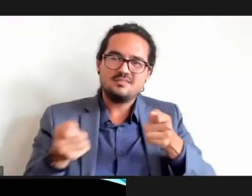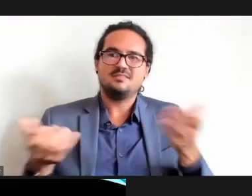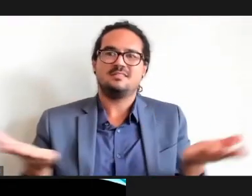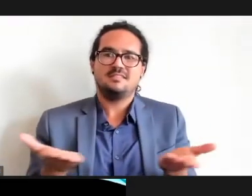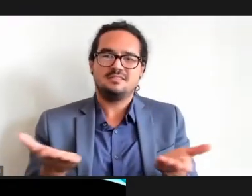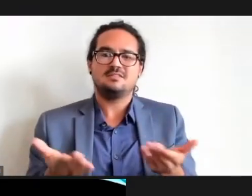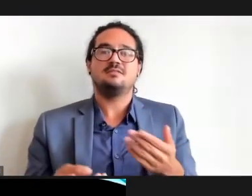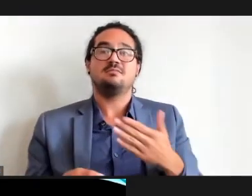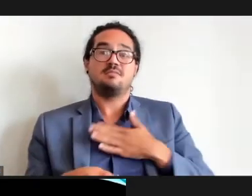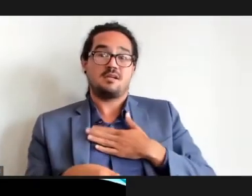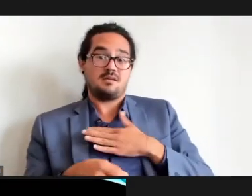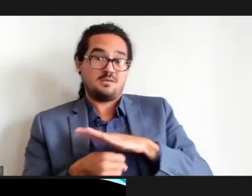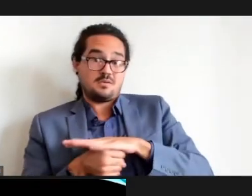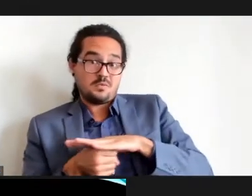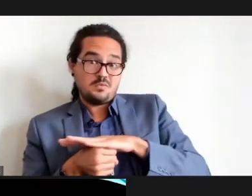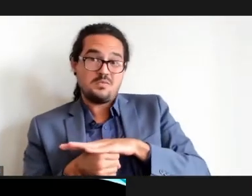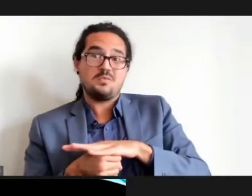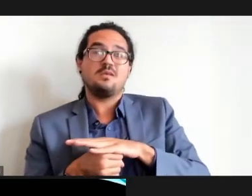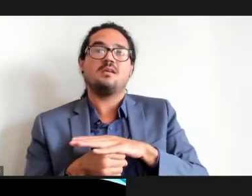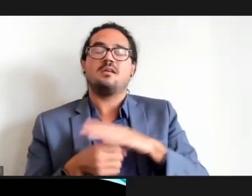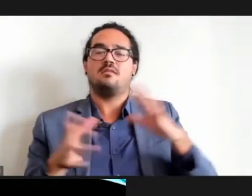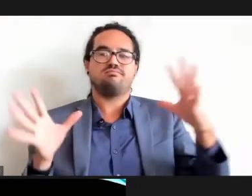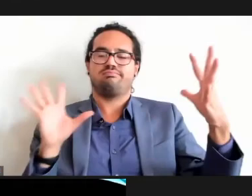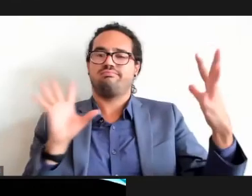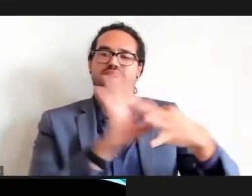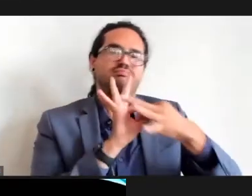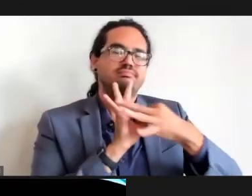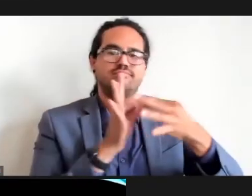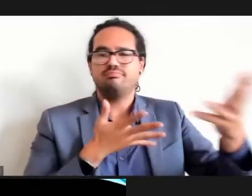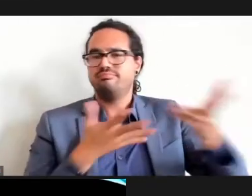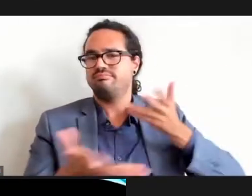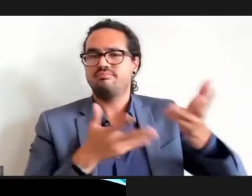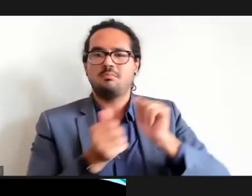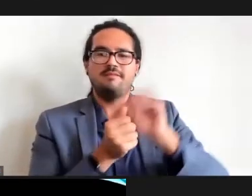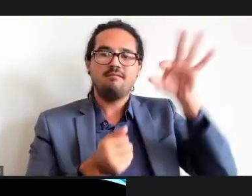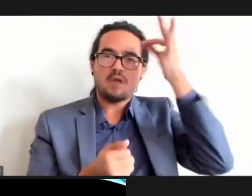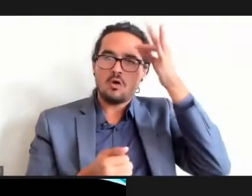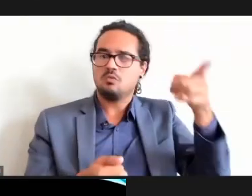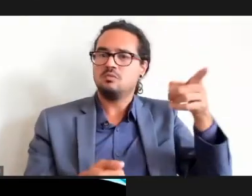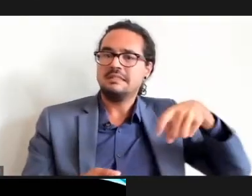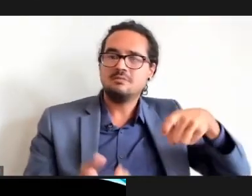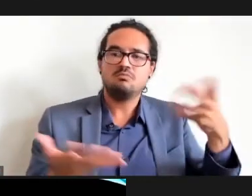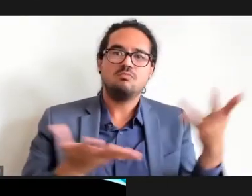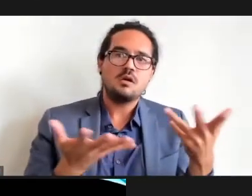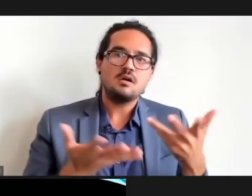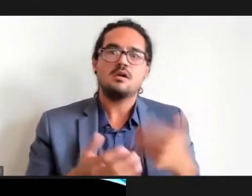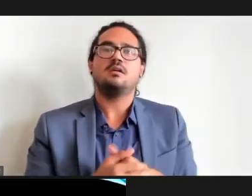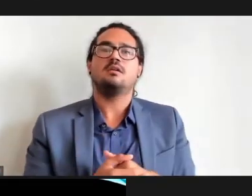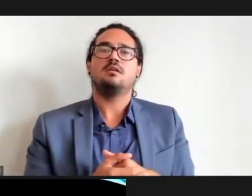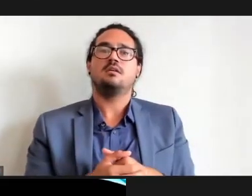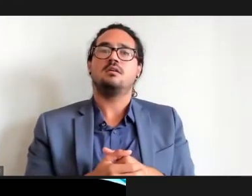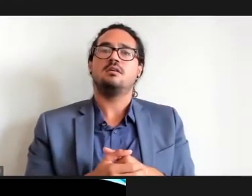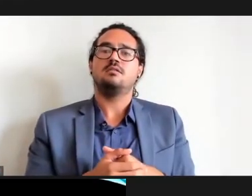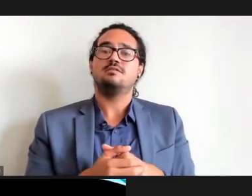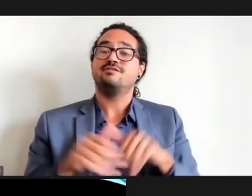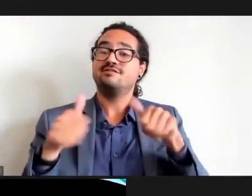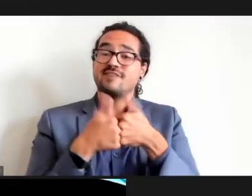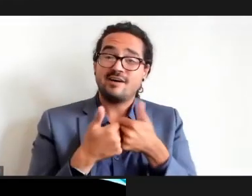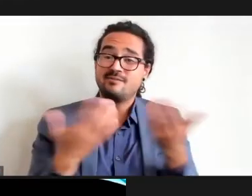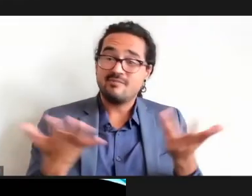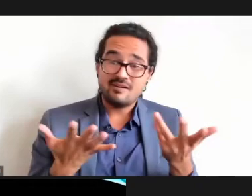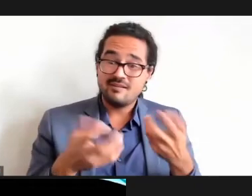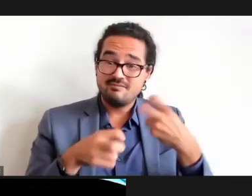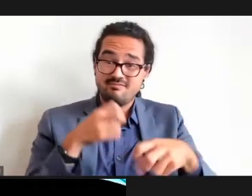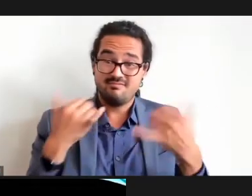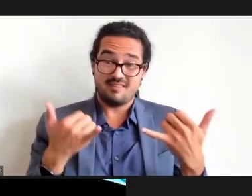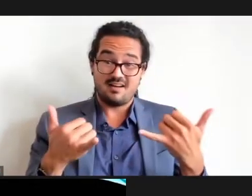so. And, the challenge, of course, this weather change we have over the weekend, we'll see what that brings. Initial attack,